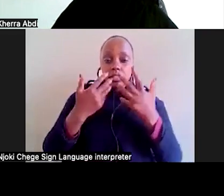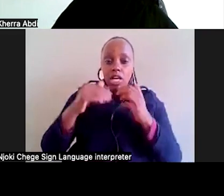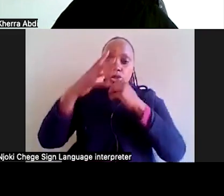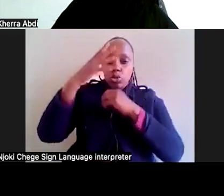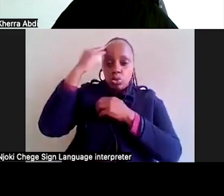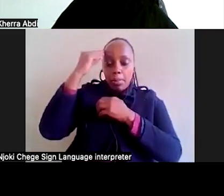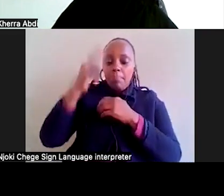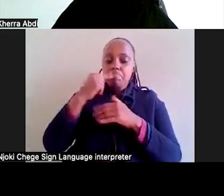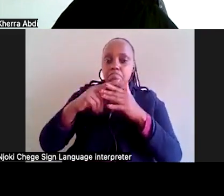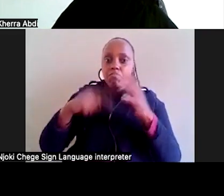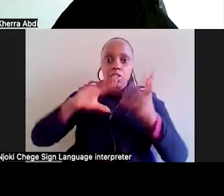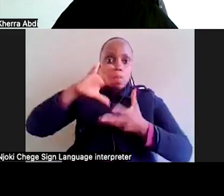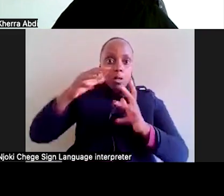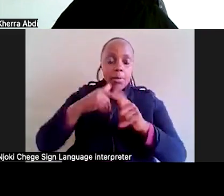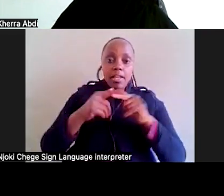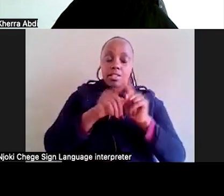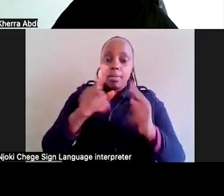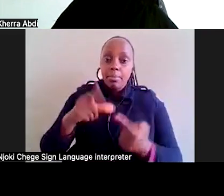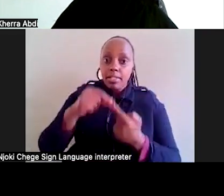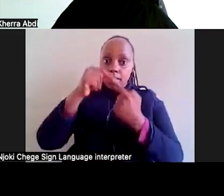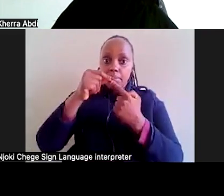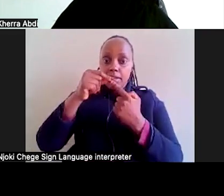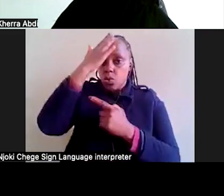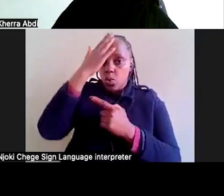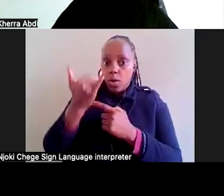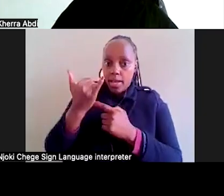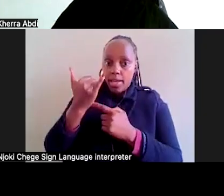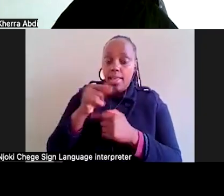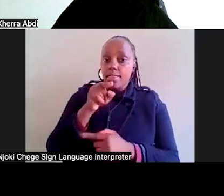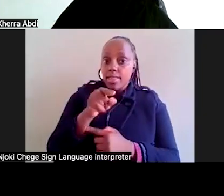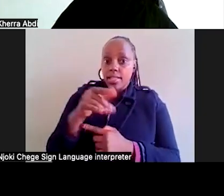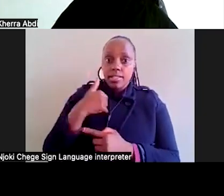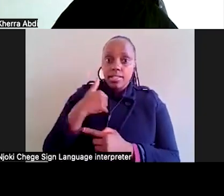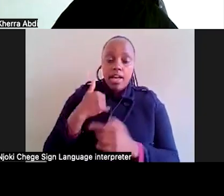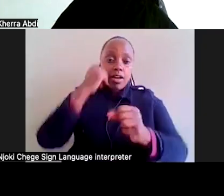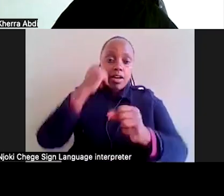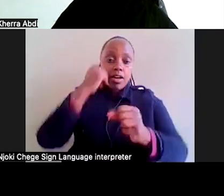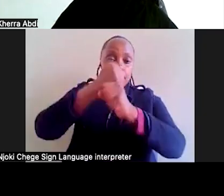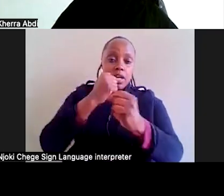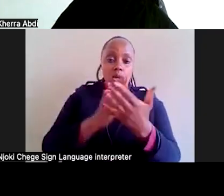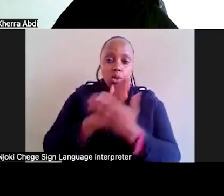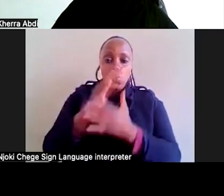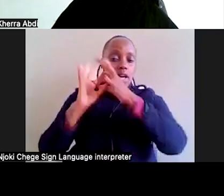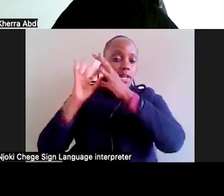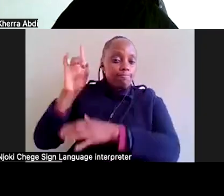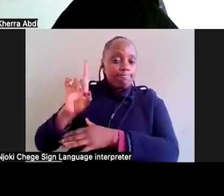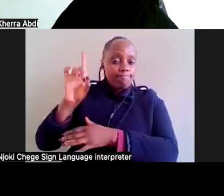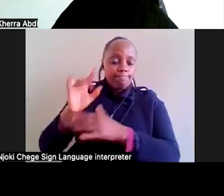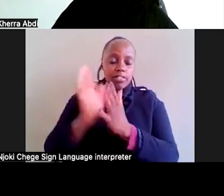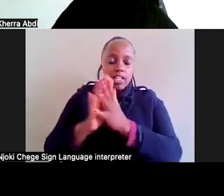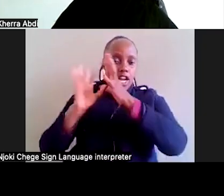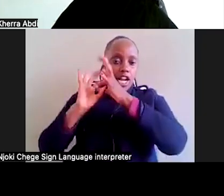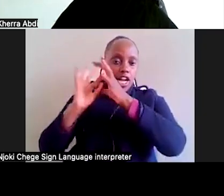complex and it is unique, and this is due to religious and cultural sensitivities around FGM